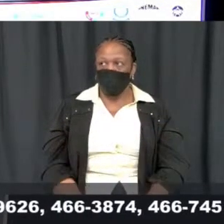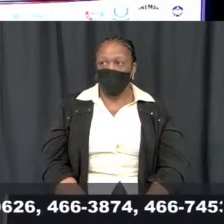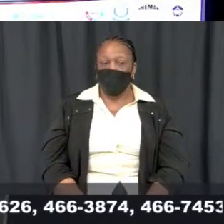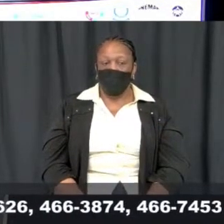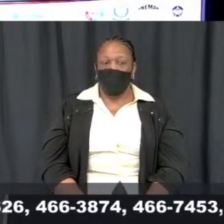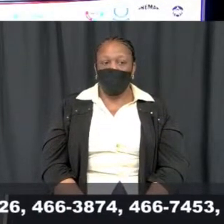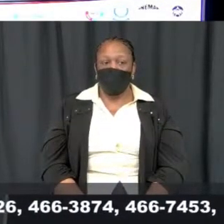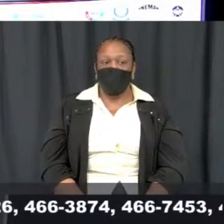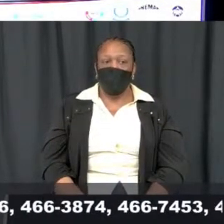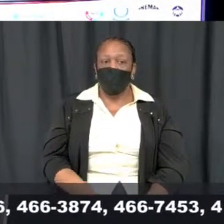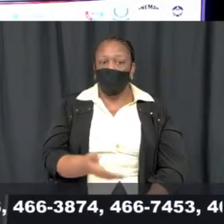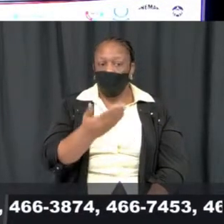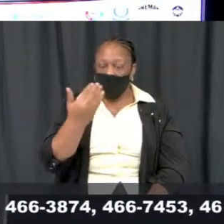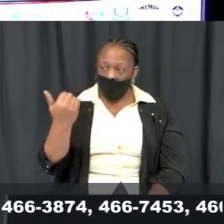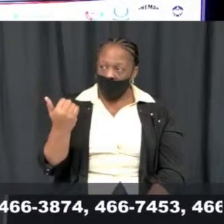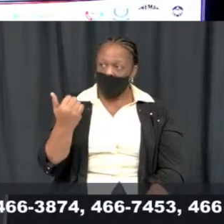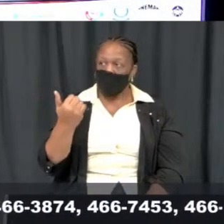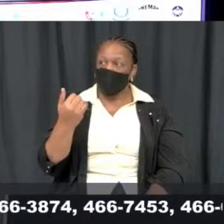11 or so, they actually are